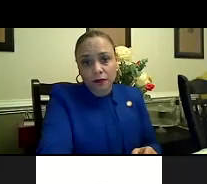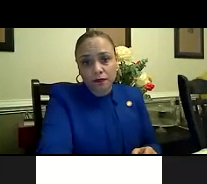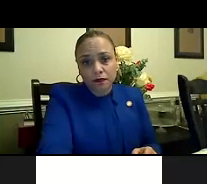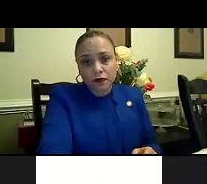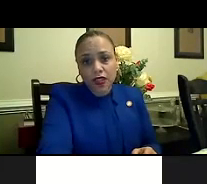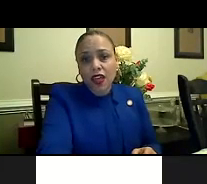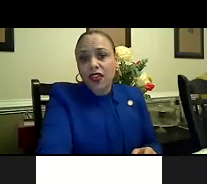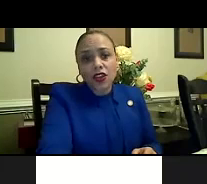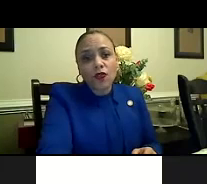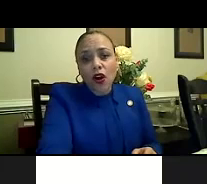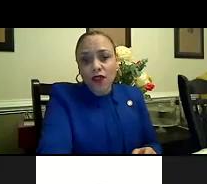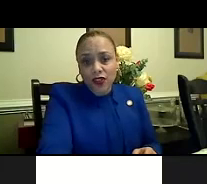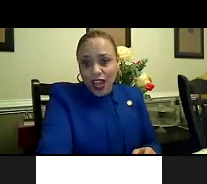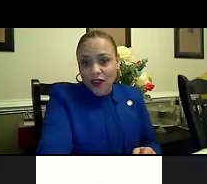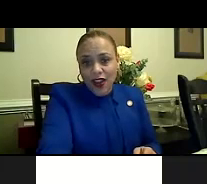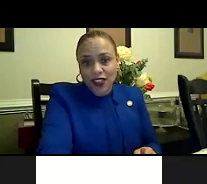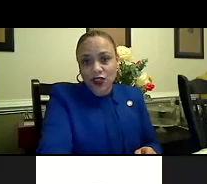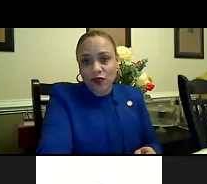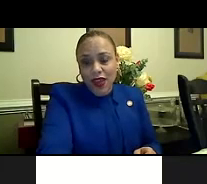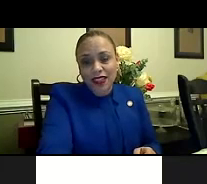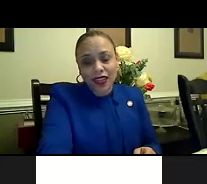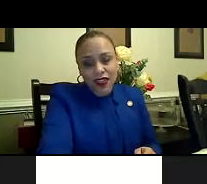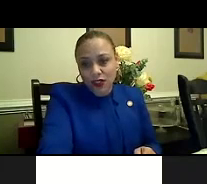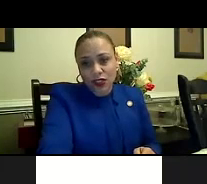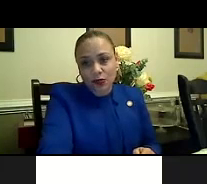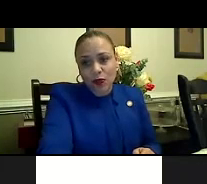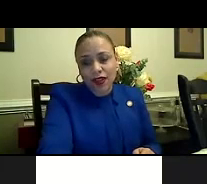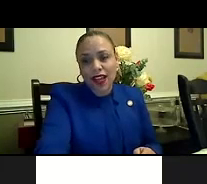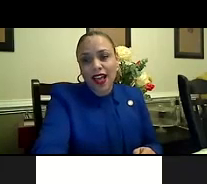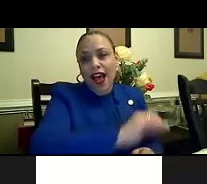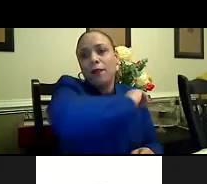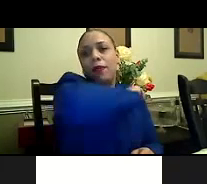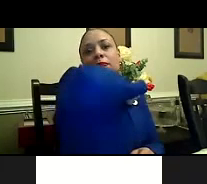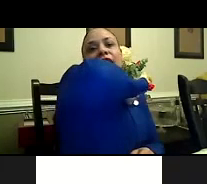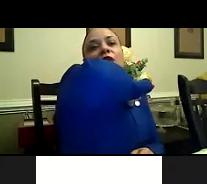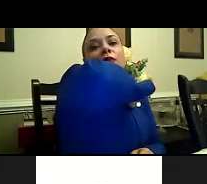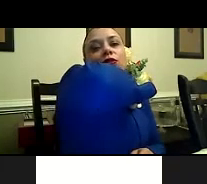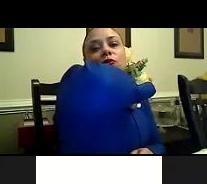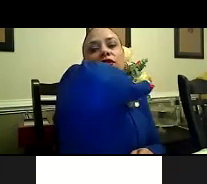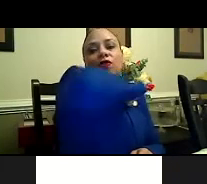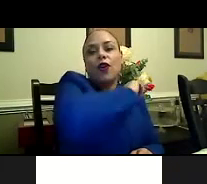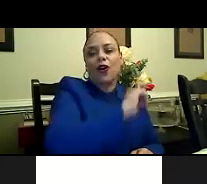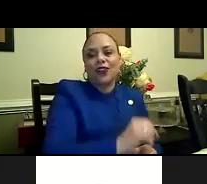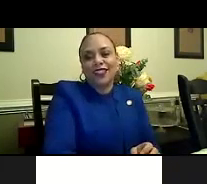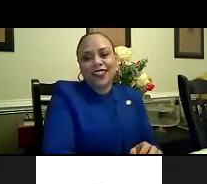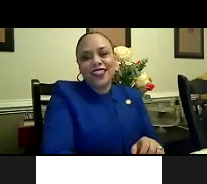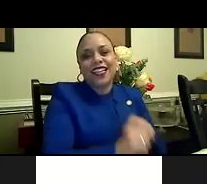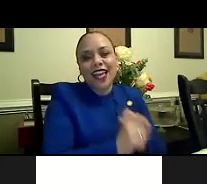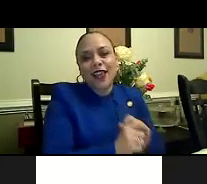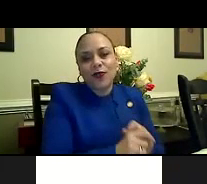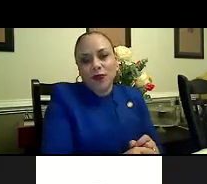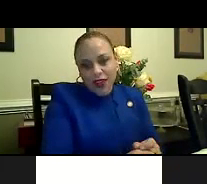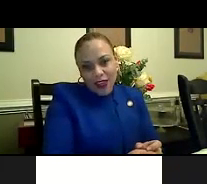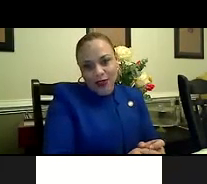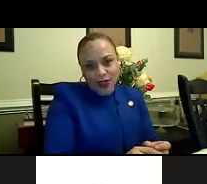gain. Thank you all for the sacrifices you've made to get us to this moment. I'm bumping elbows with you all.